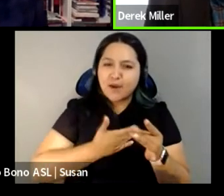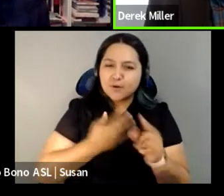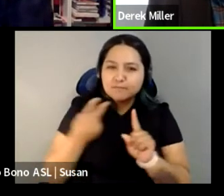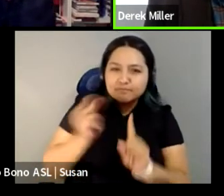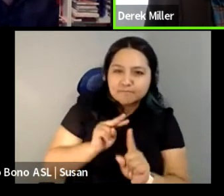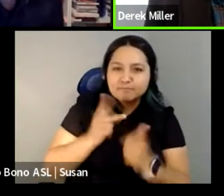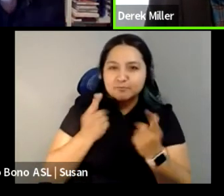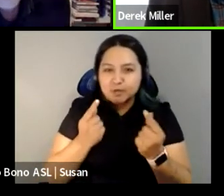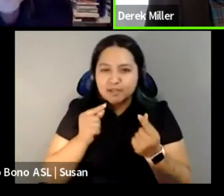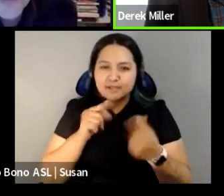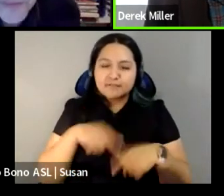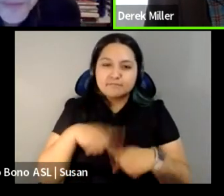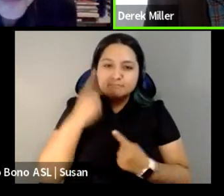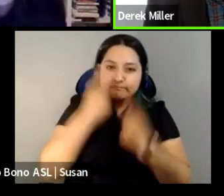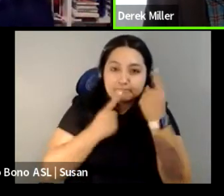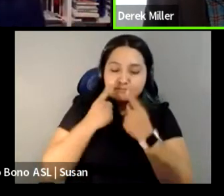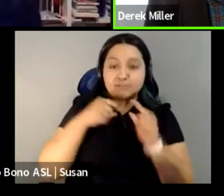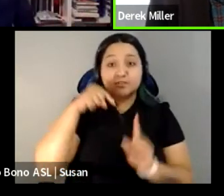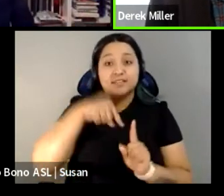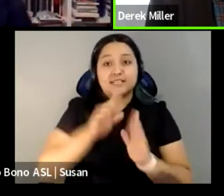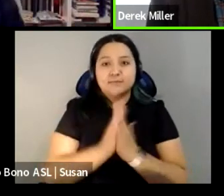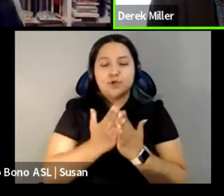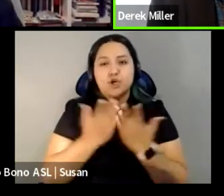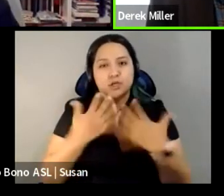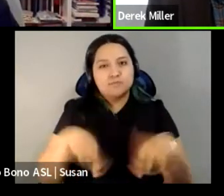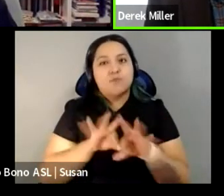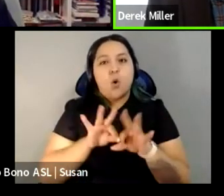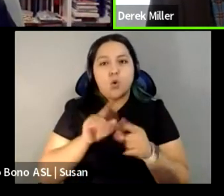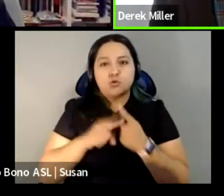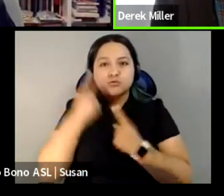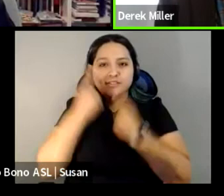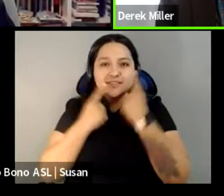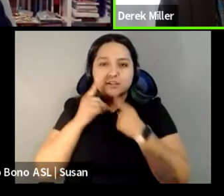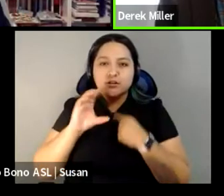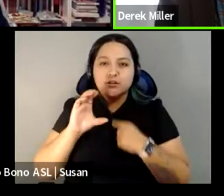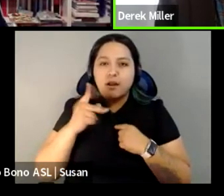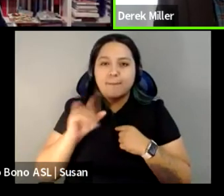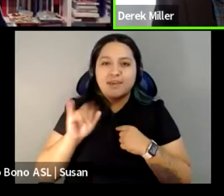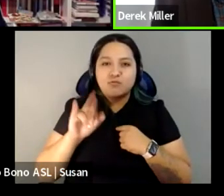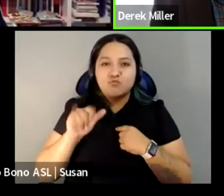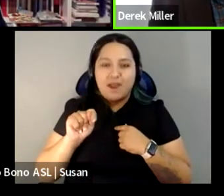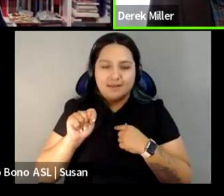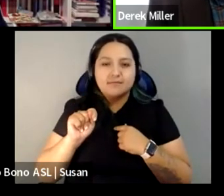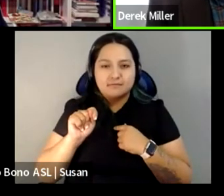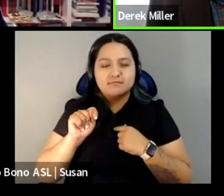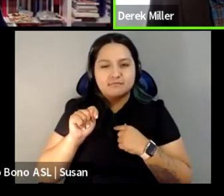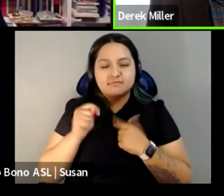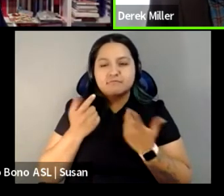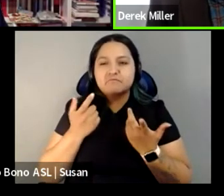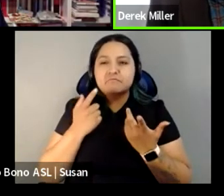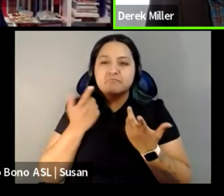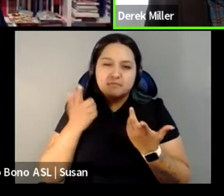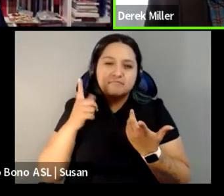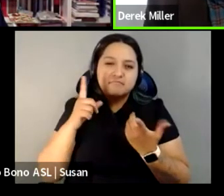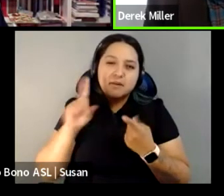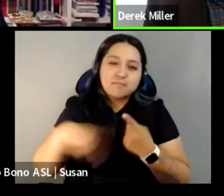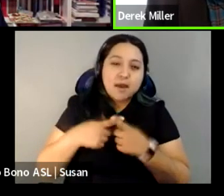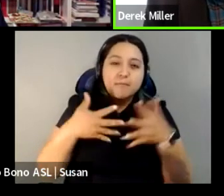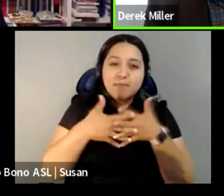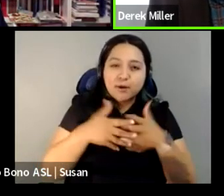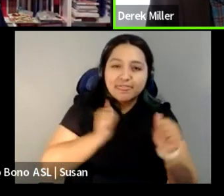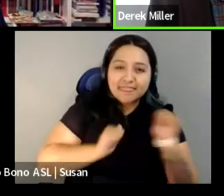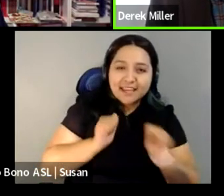major contribution to our thinking about copyright in the wild, we might say, about the development of the American theater, about authorship